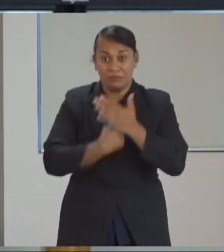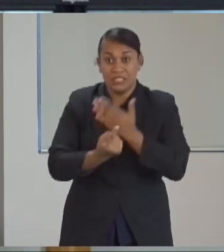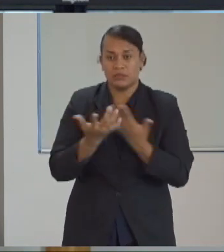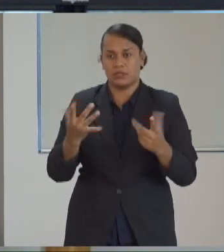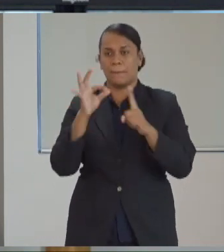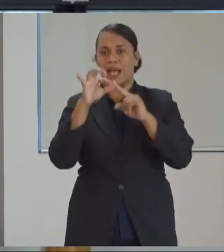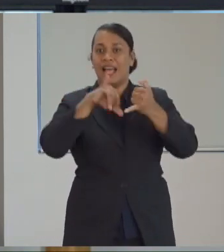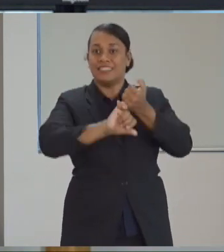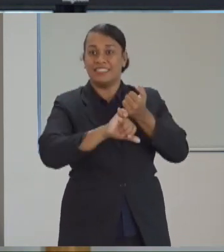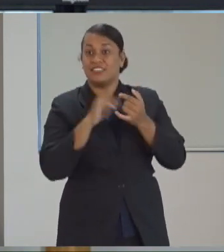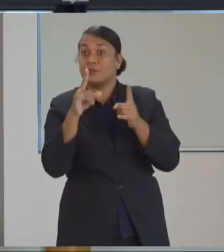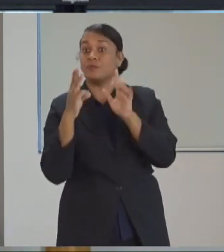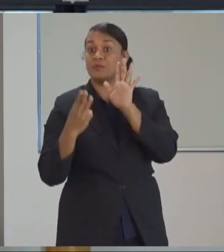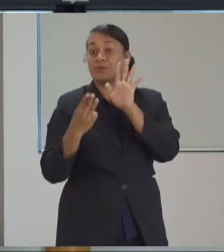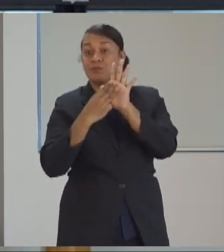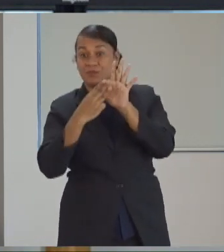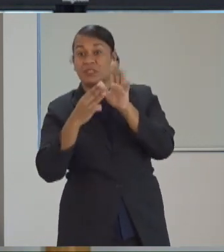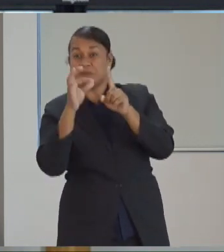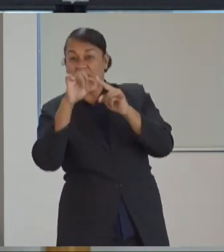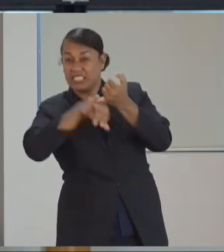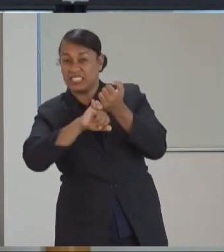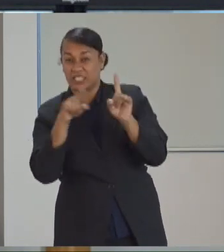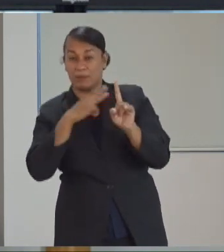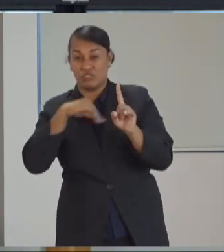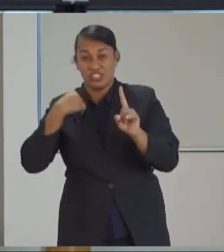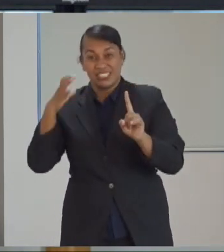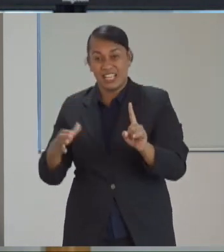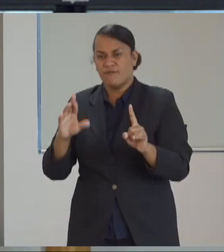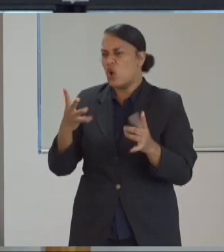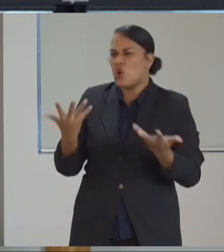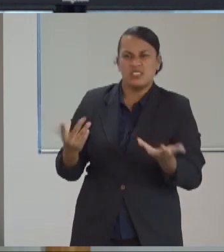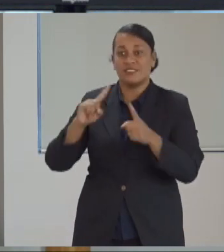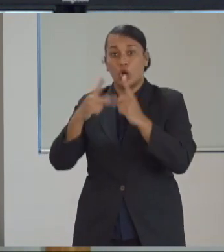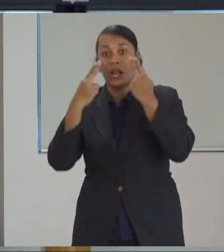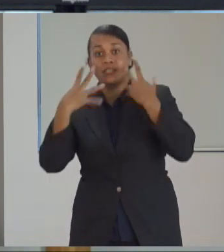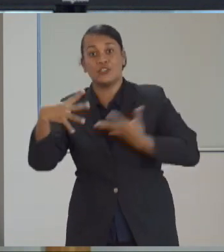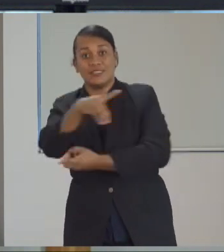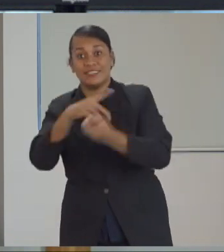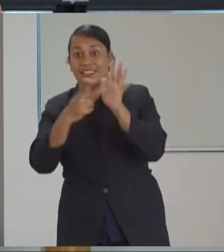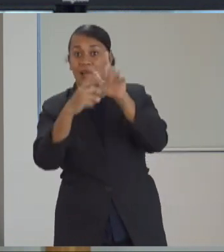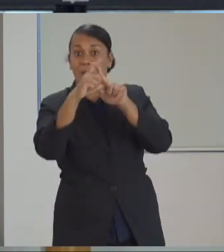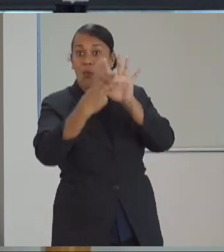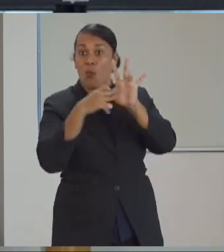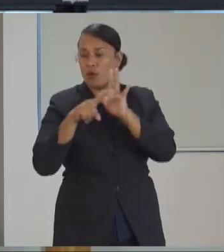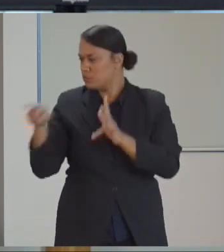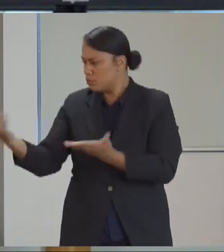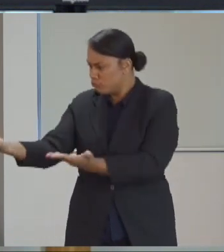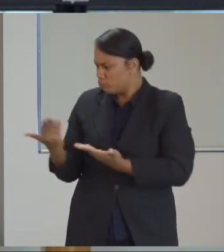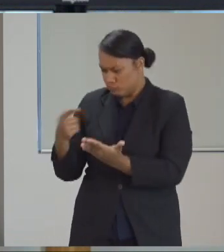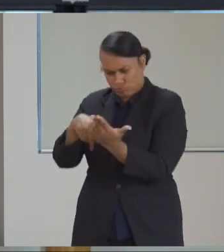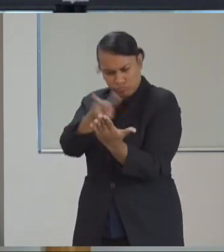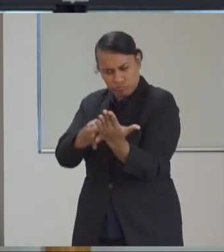natural disaster management and the council, the National Disaster Management Council, can quickly go and grab resources. So, for example, if they come and grab vehicles